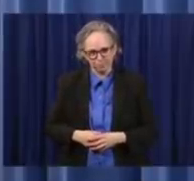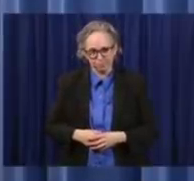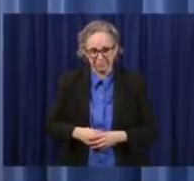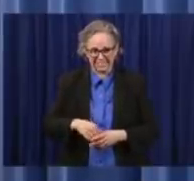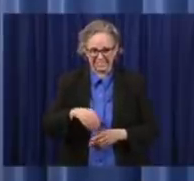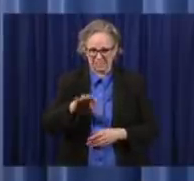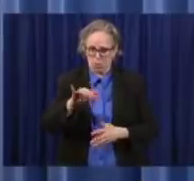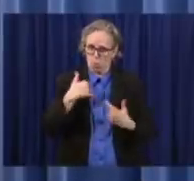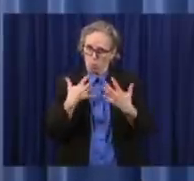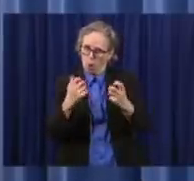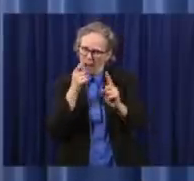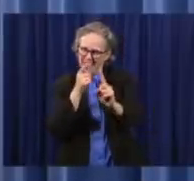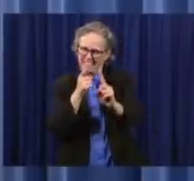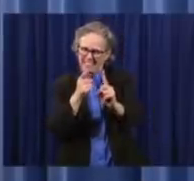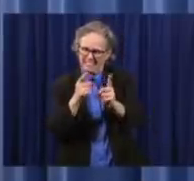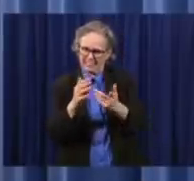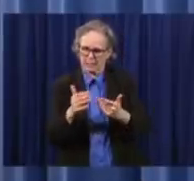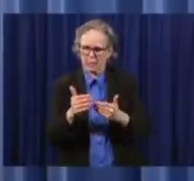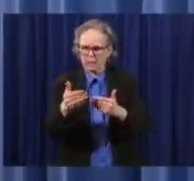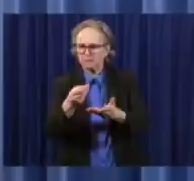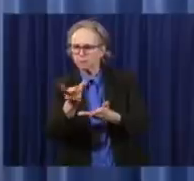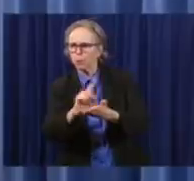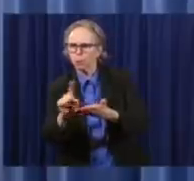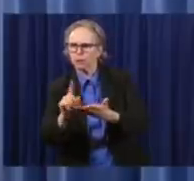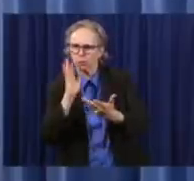in the next several weeks.